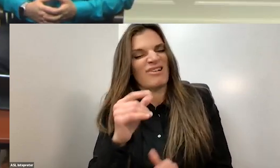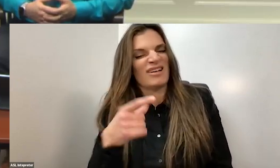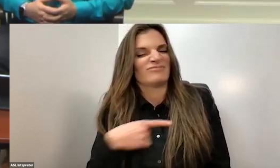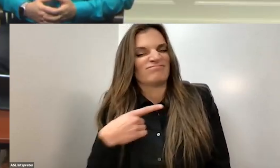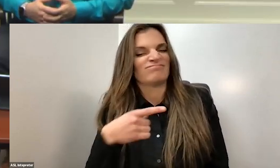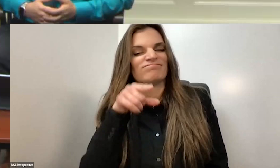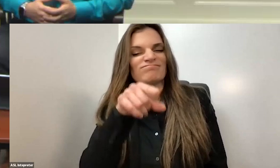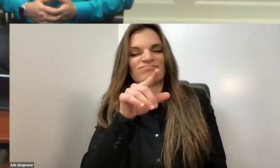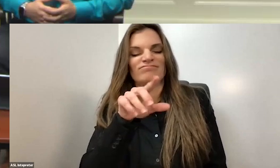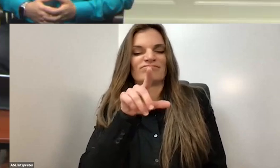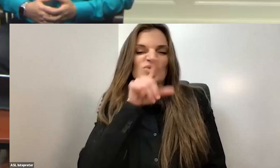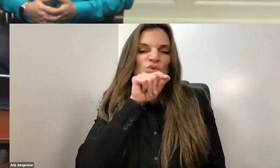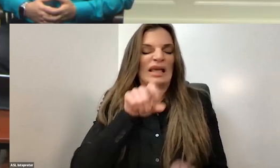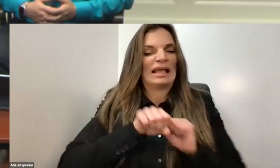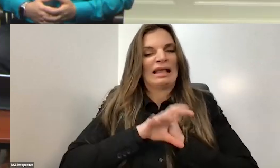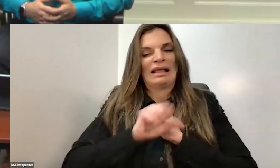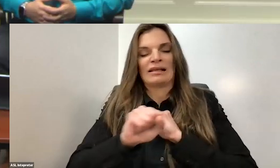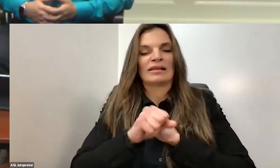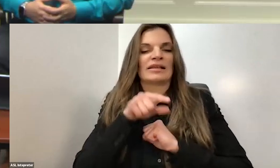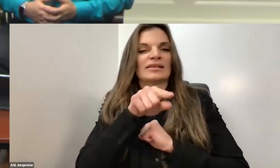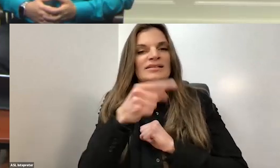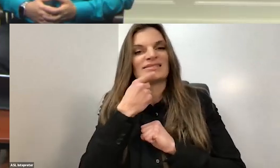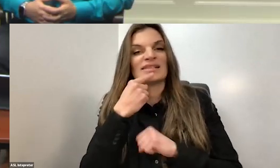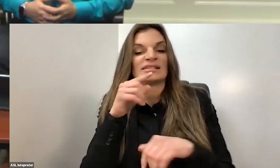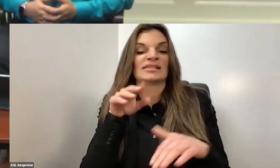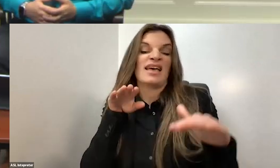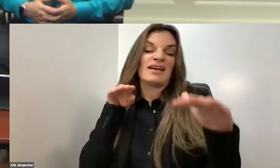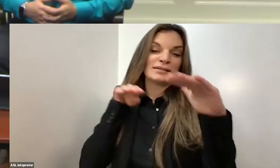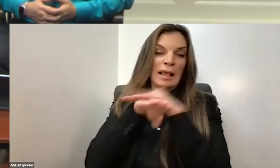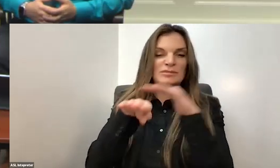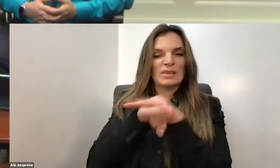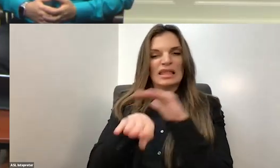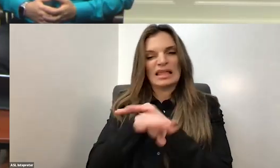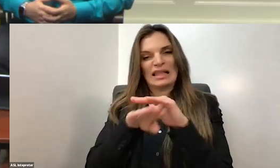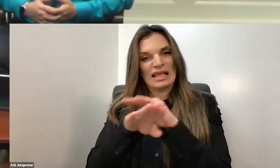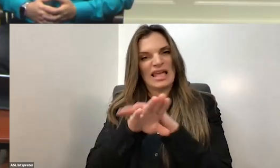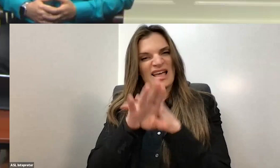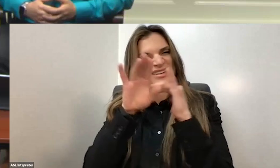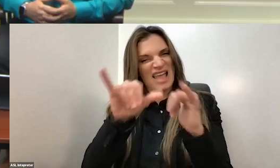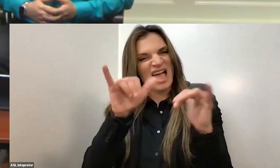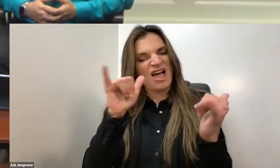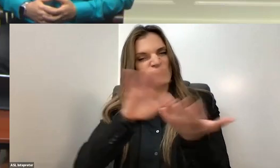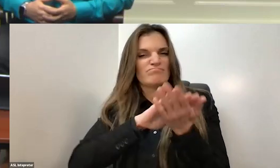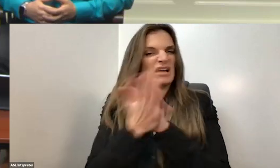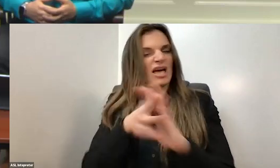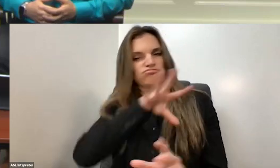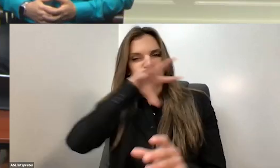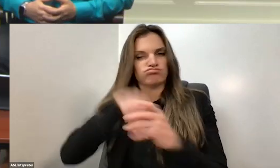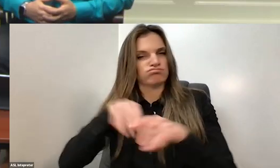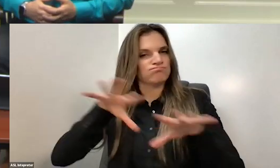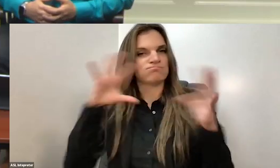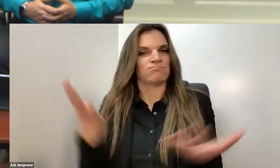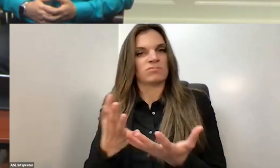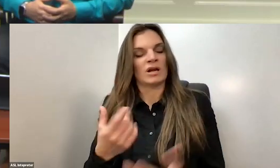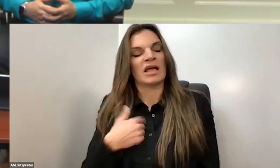of accessibility needs to go mainstream now. I was like, oh, that's interesting. So I activated